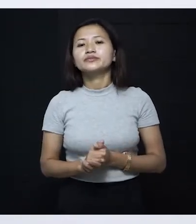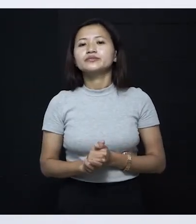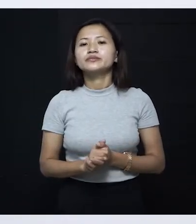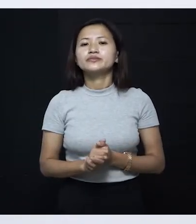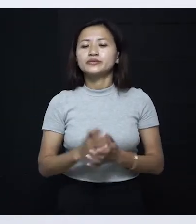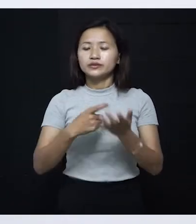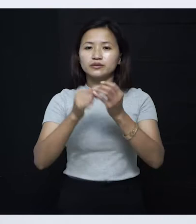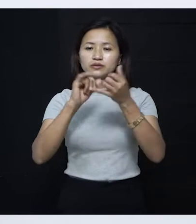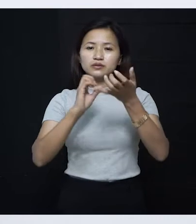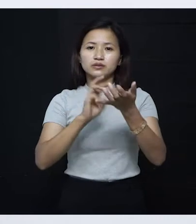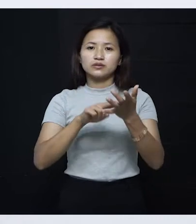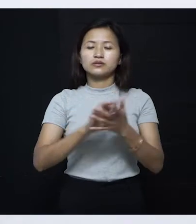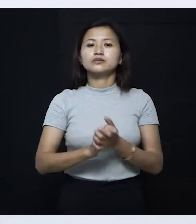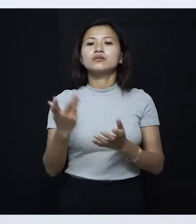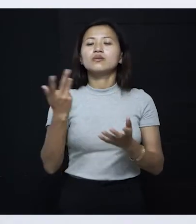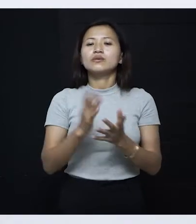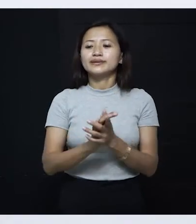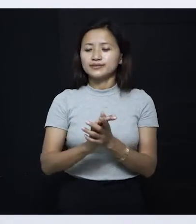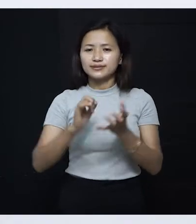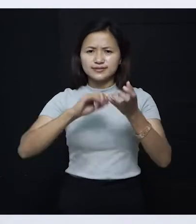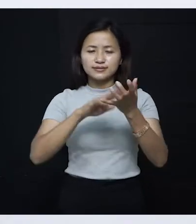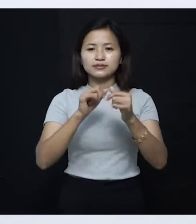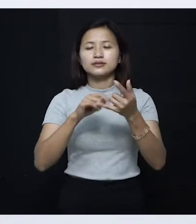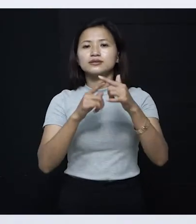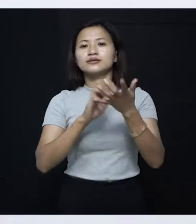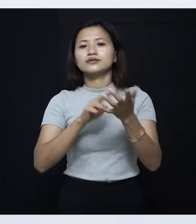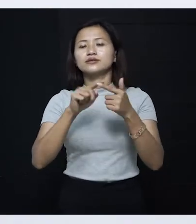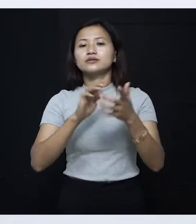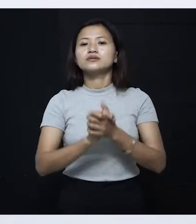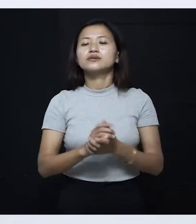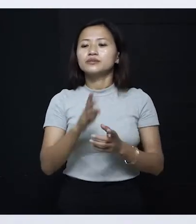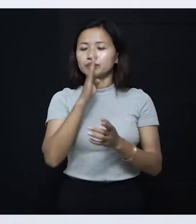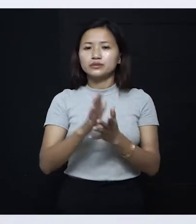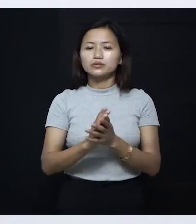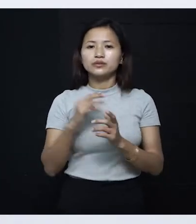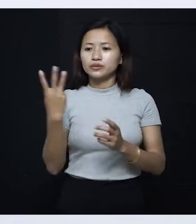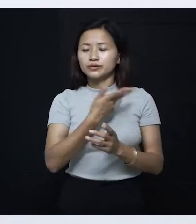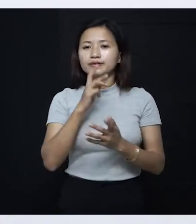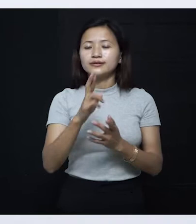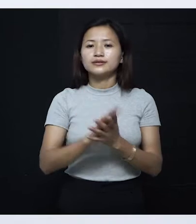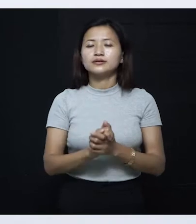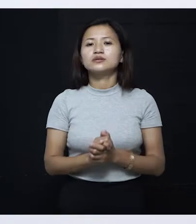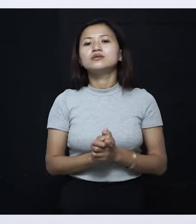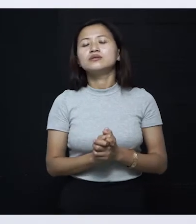and the reason why it says it is sensitive is, again, because we are this